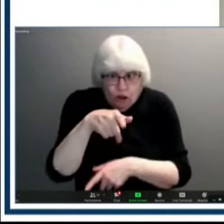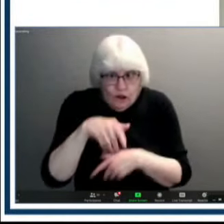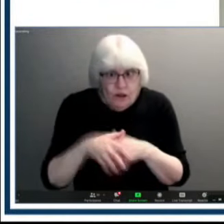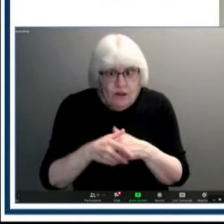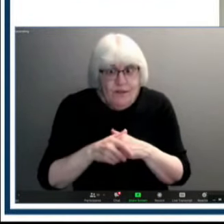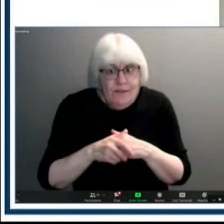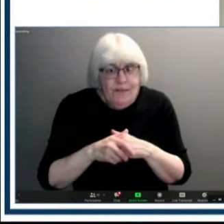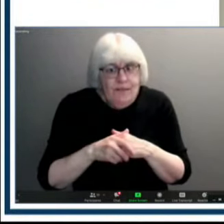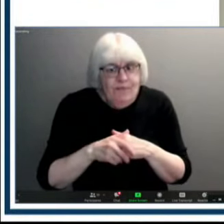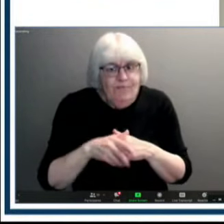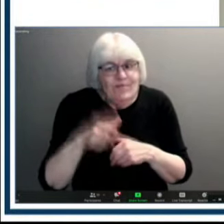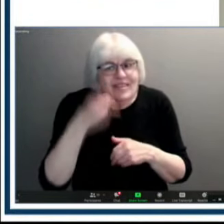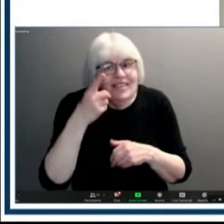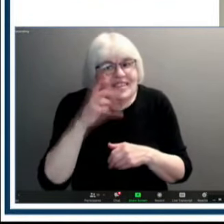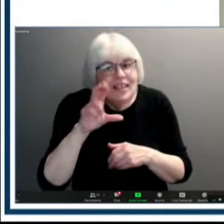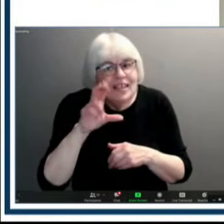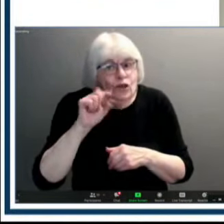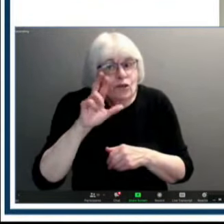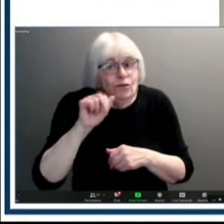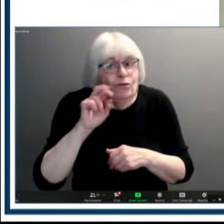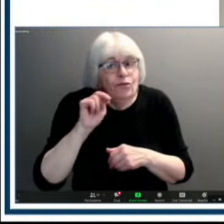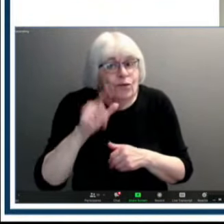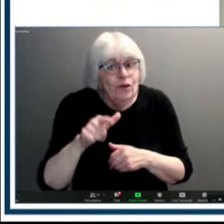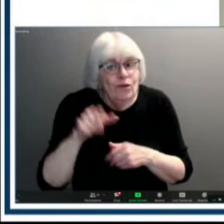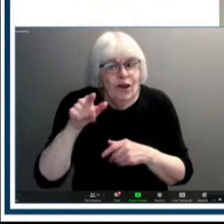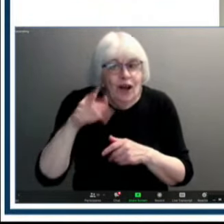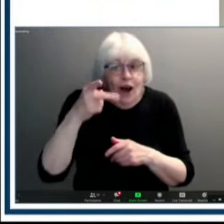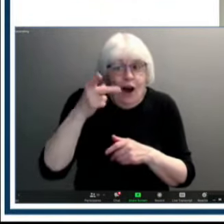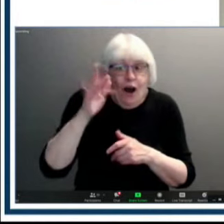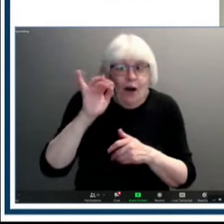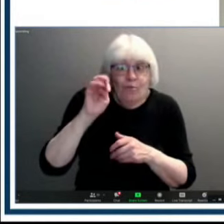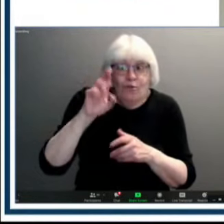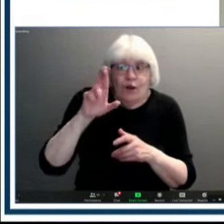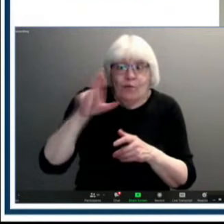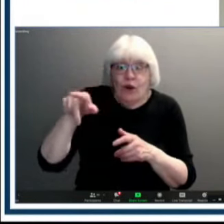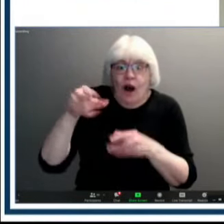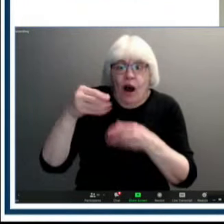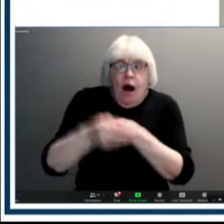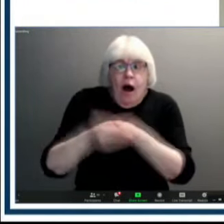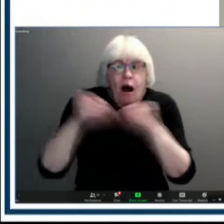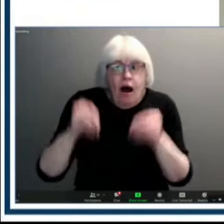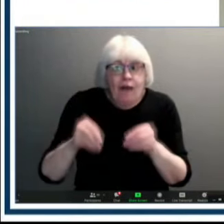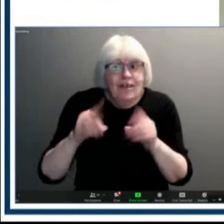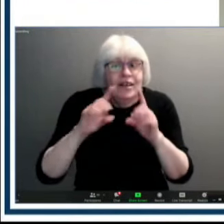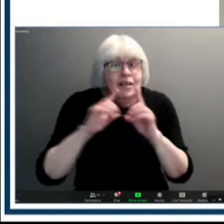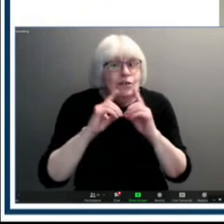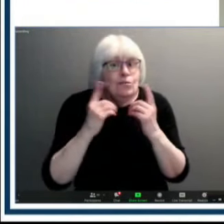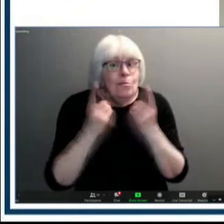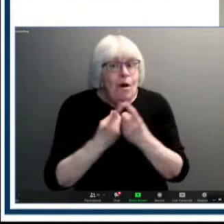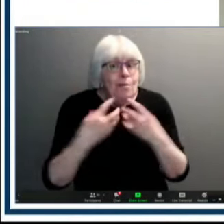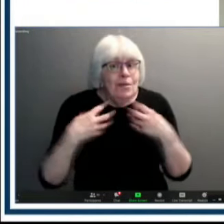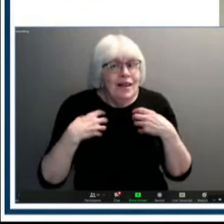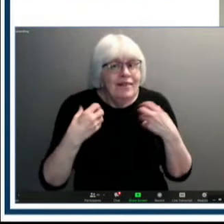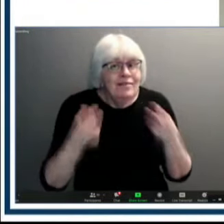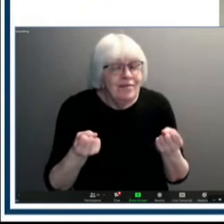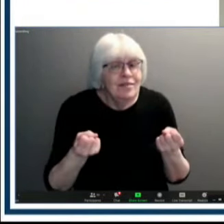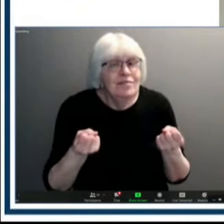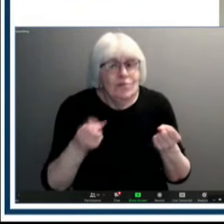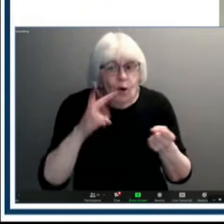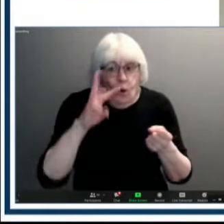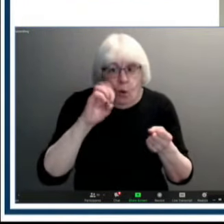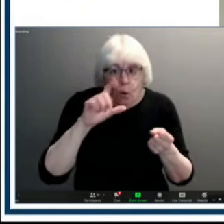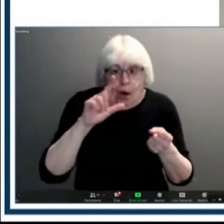requests have been made from his office and from the Department of Health and Wellness to speed up delivery of vaccines. We've had